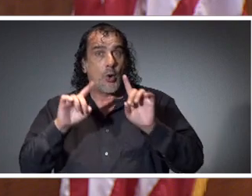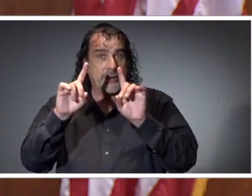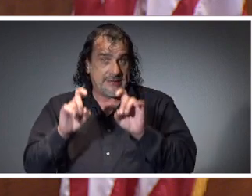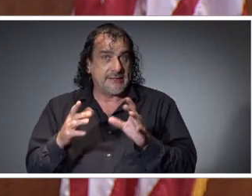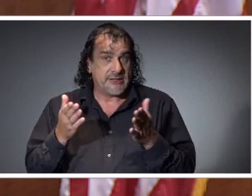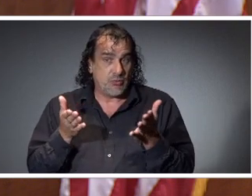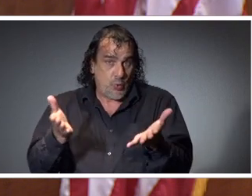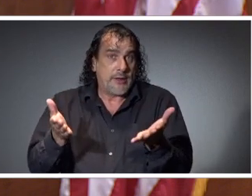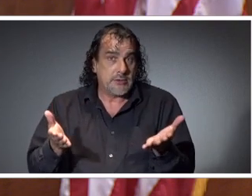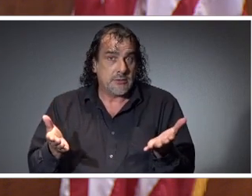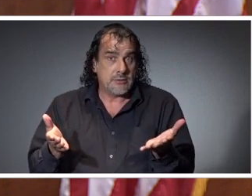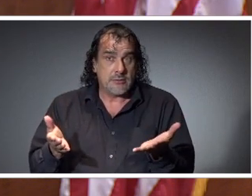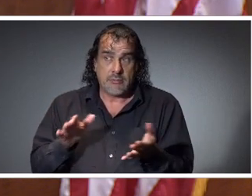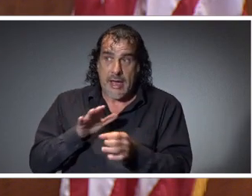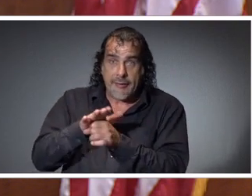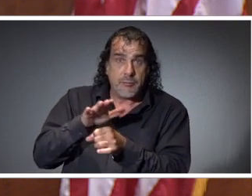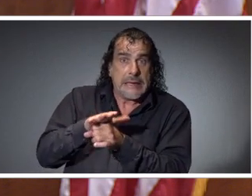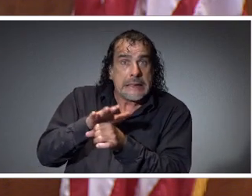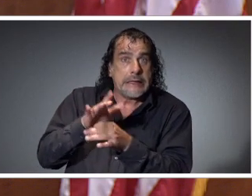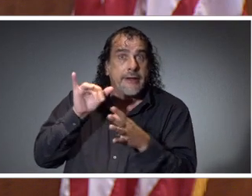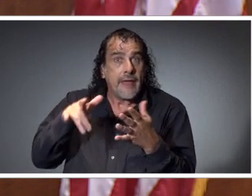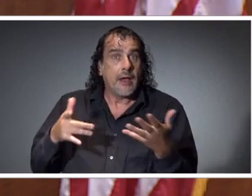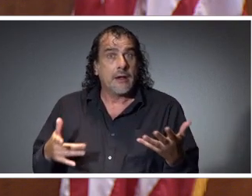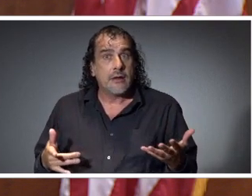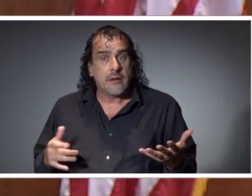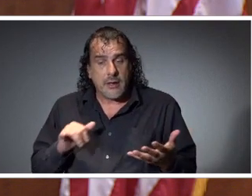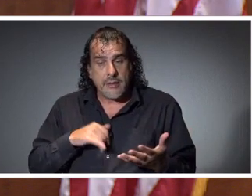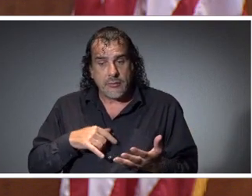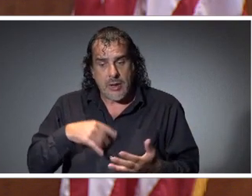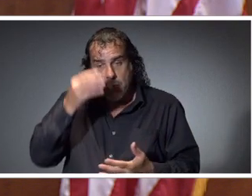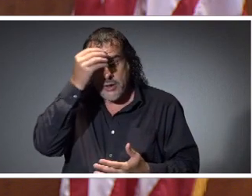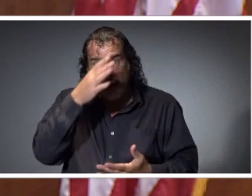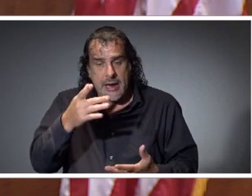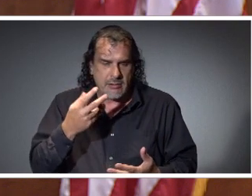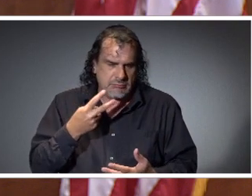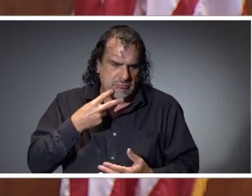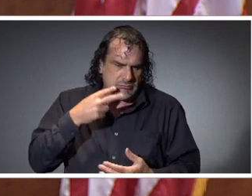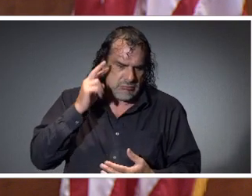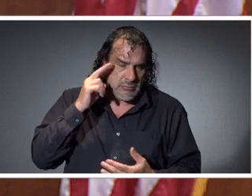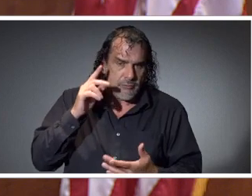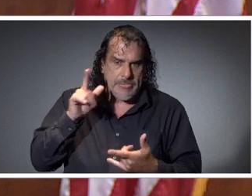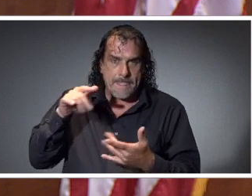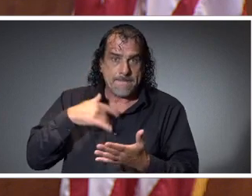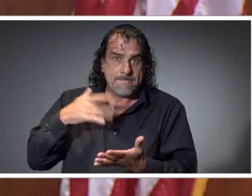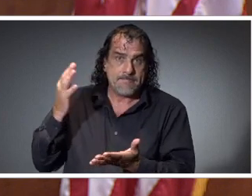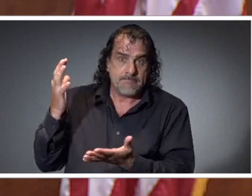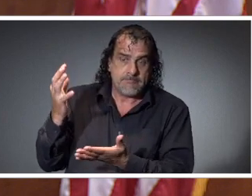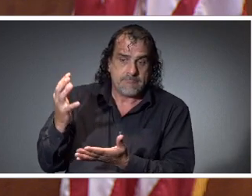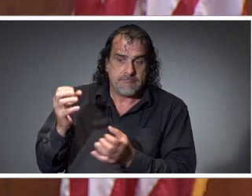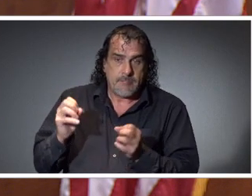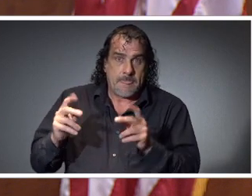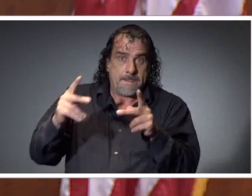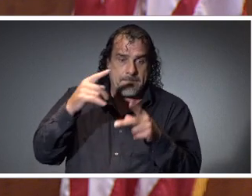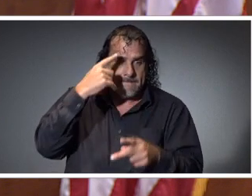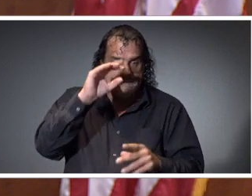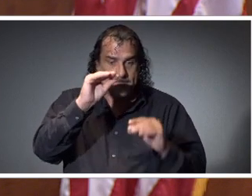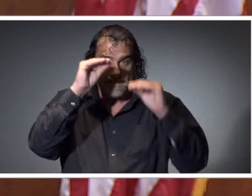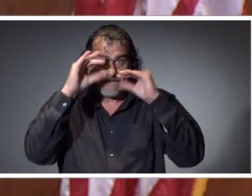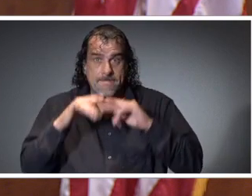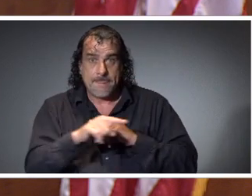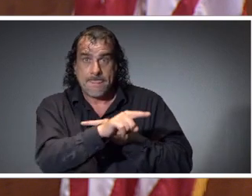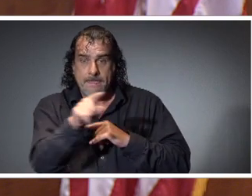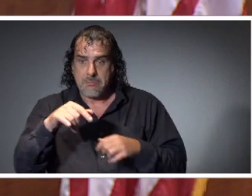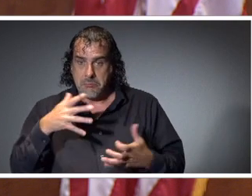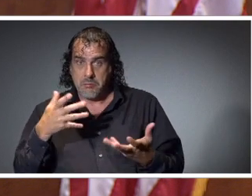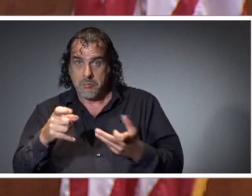testing capabilities. That's the reason that we announced a couple of days ago the opportunity for teachers that want to